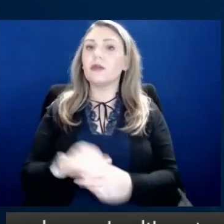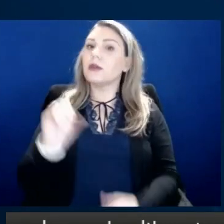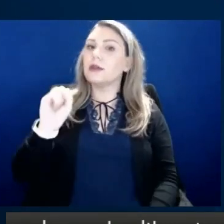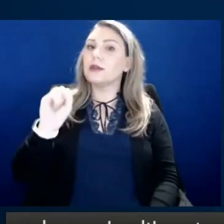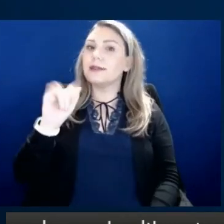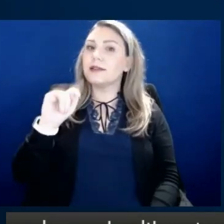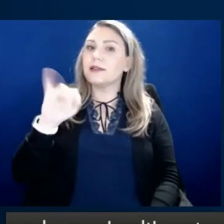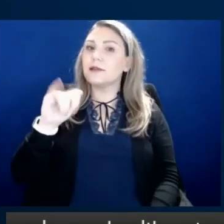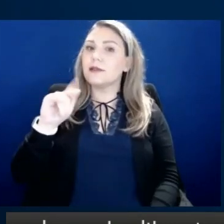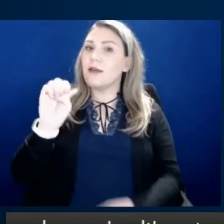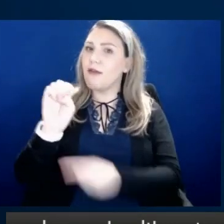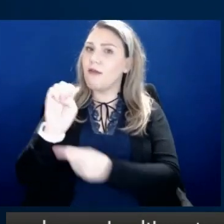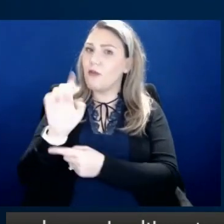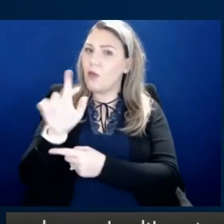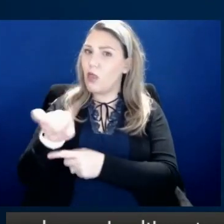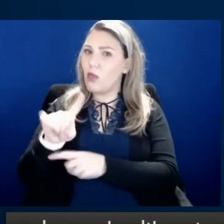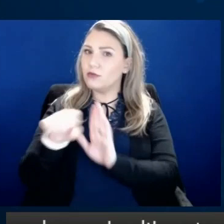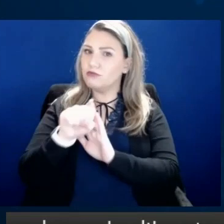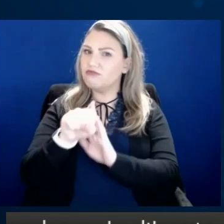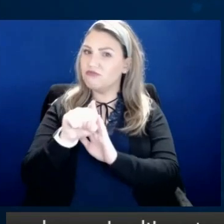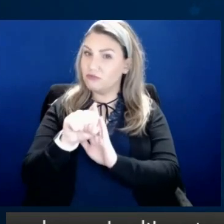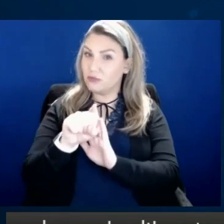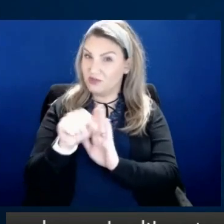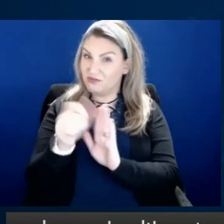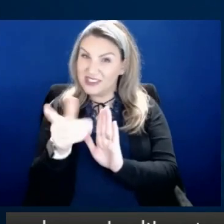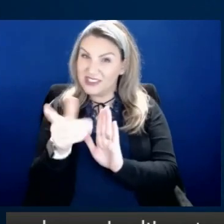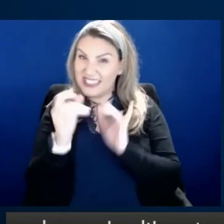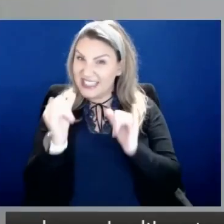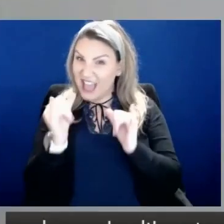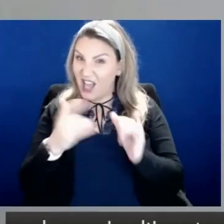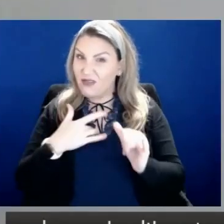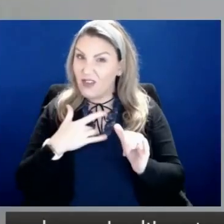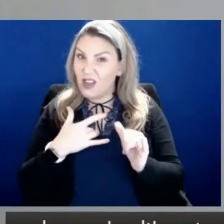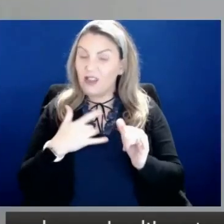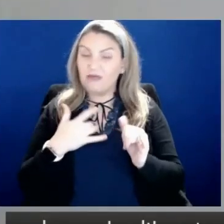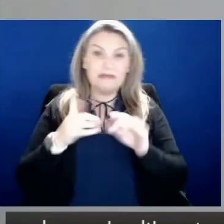that Kelly was talking about. Anything different? How are you feeling today?